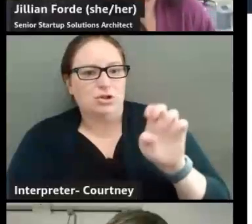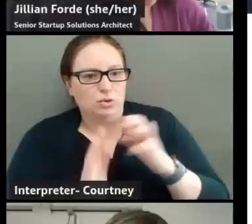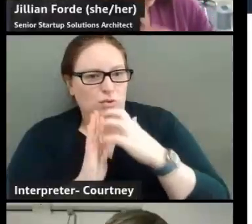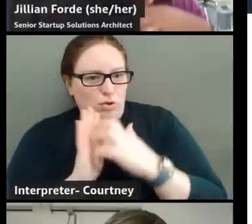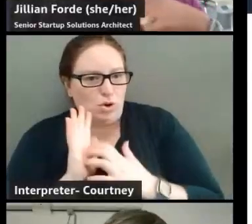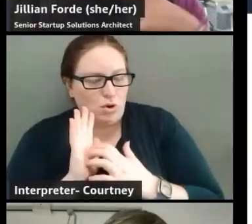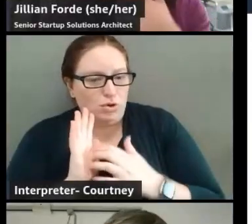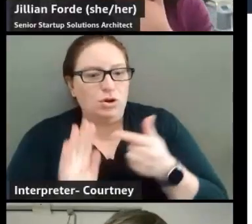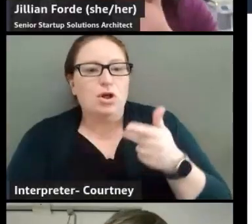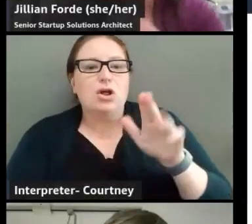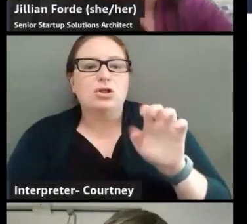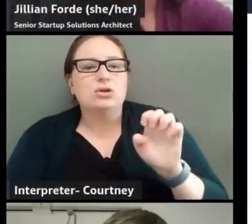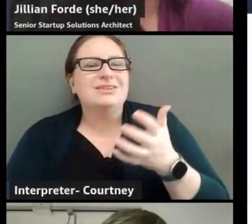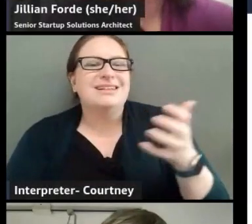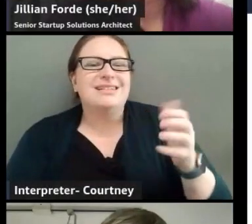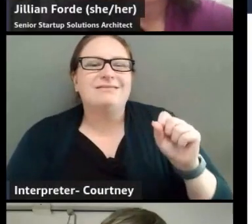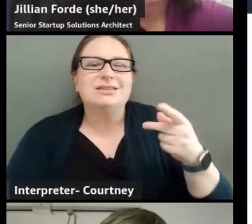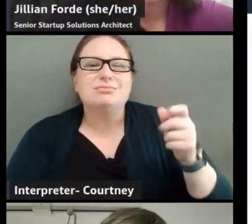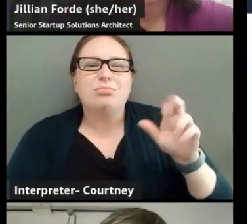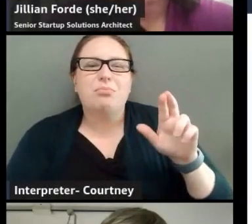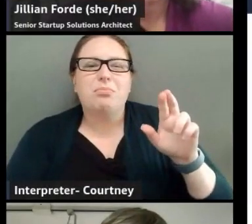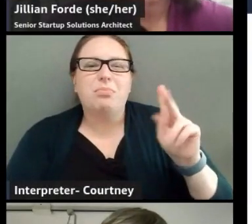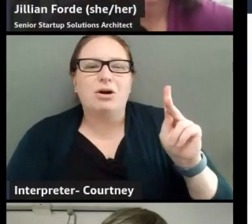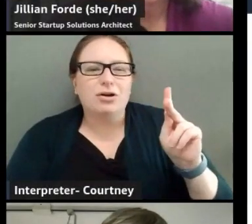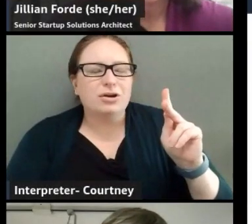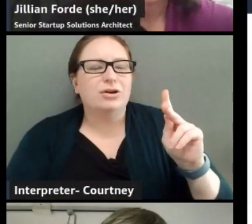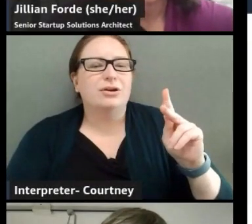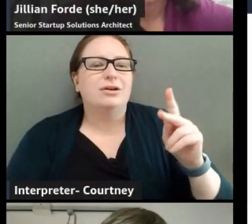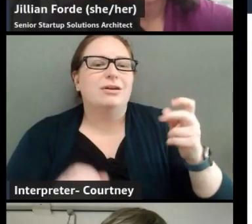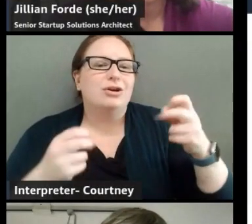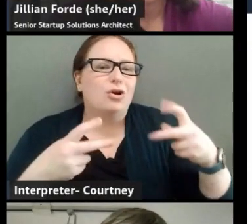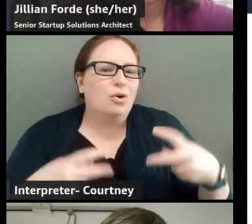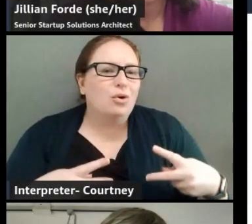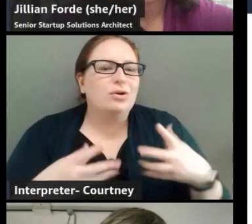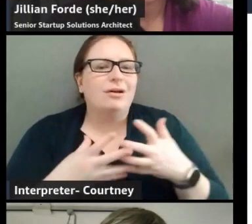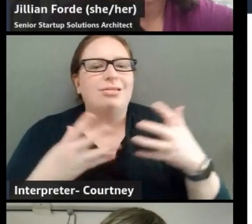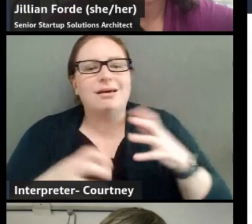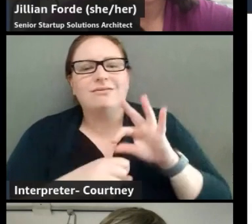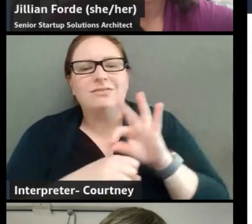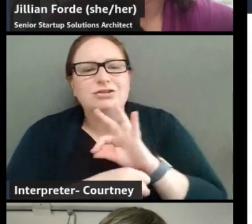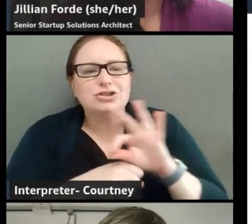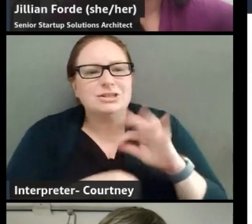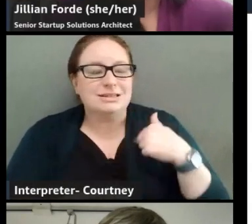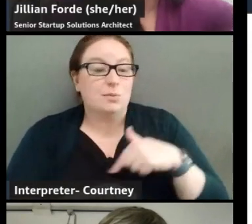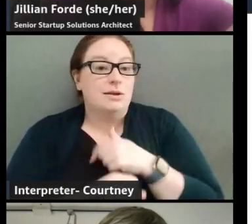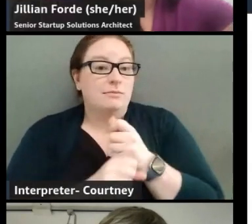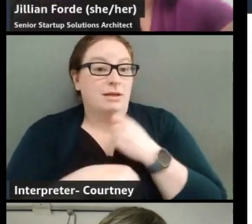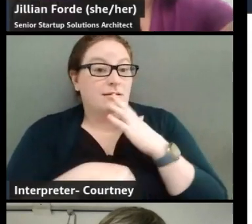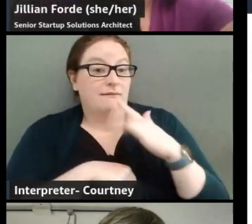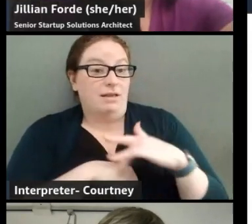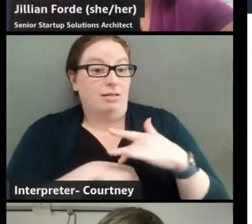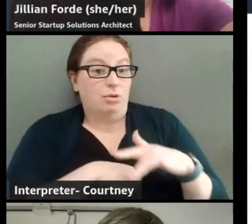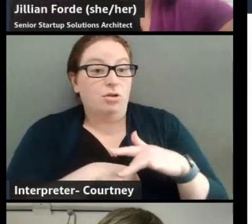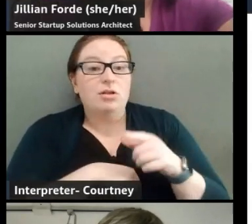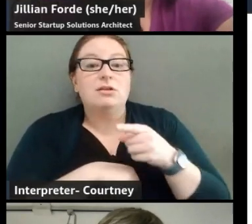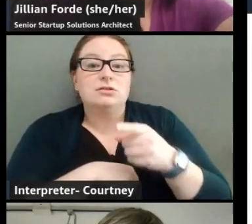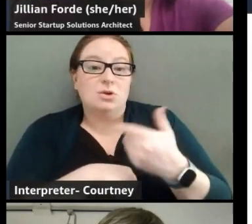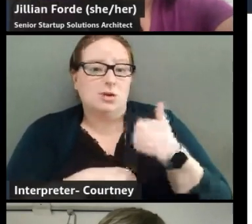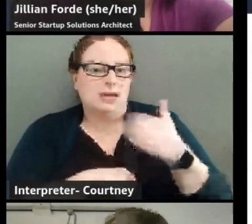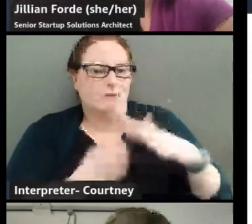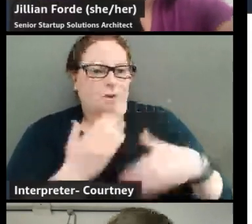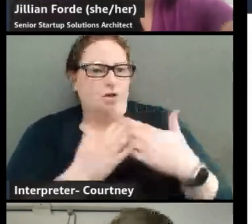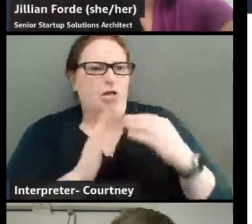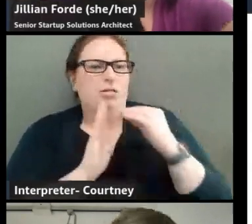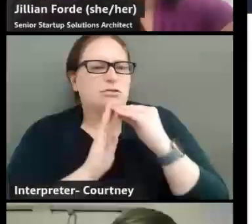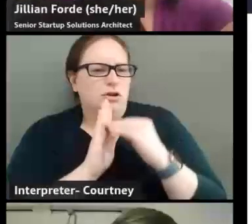lot of Spark code, but it's also there's a lot of functions that we make available. And so we have these all documented. There's a